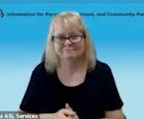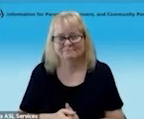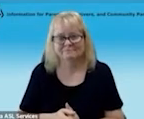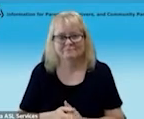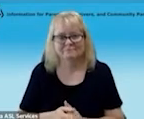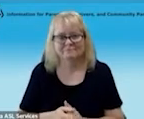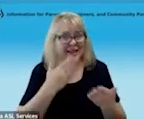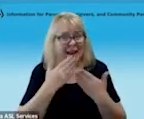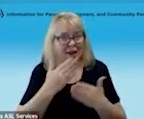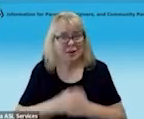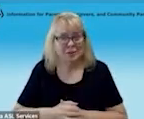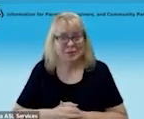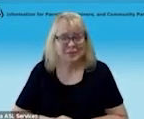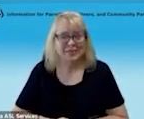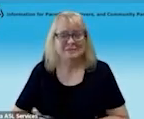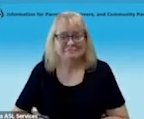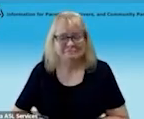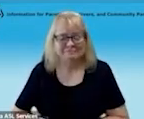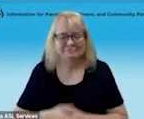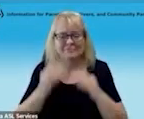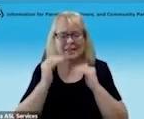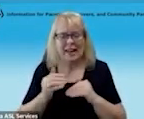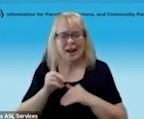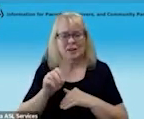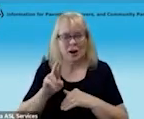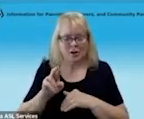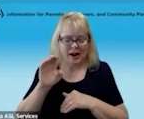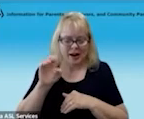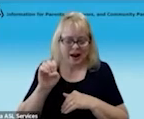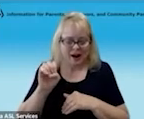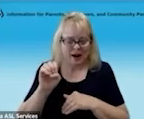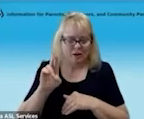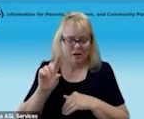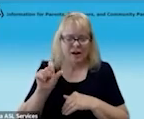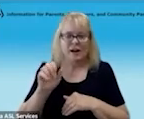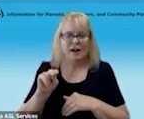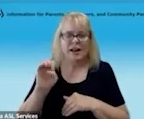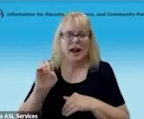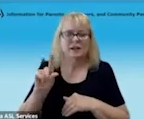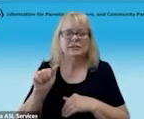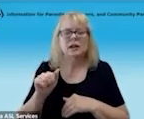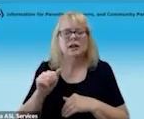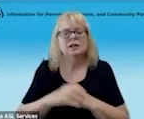again, vaccinating children 6 months of age and older provides the best defense against serious outcomes related to COVID-19.